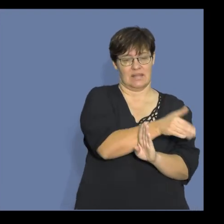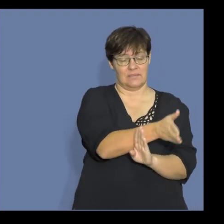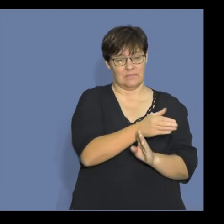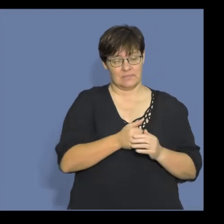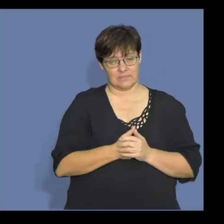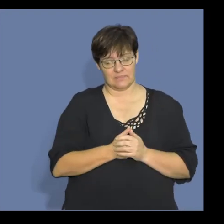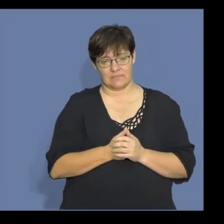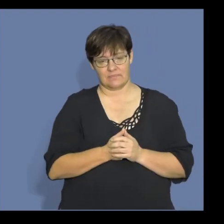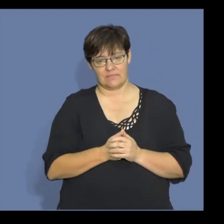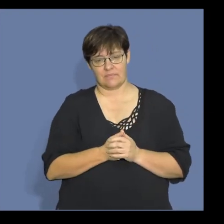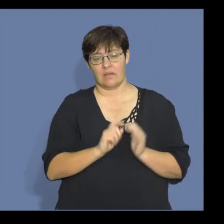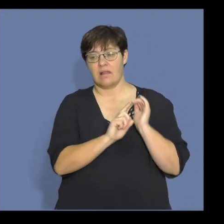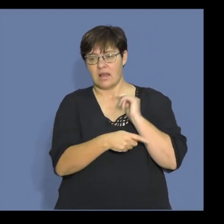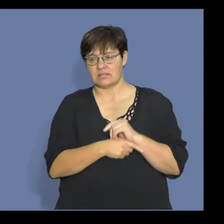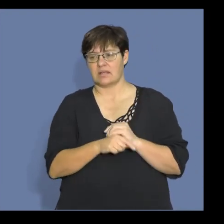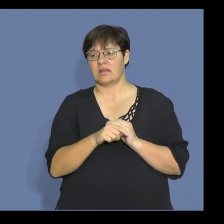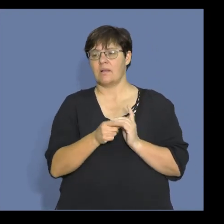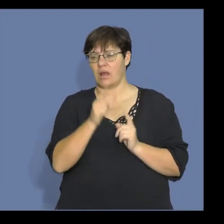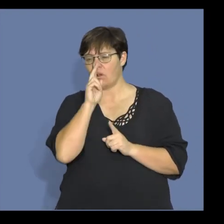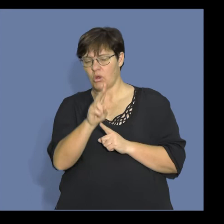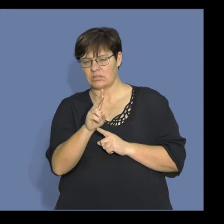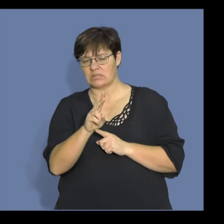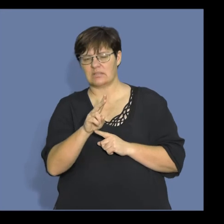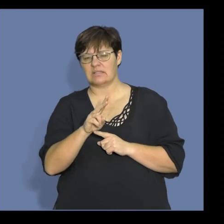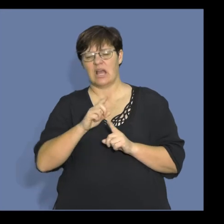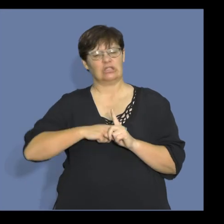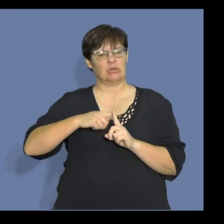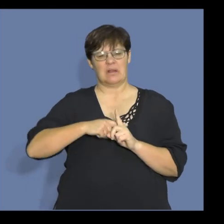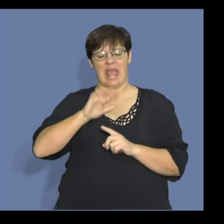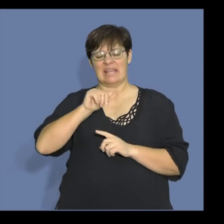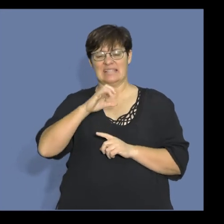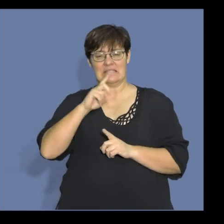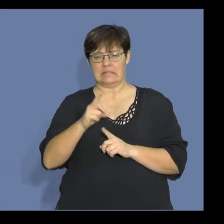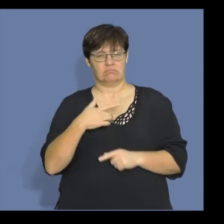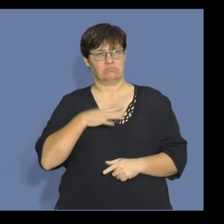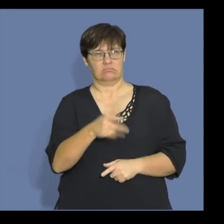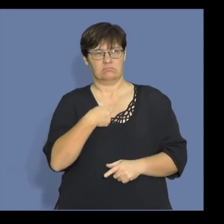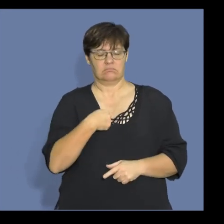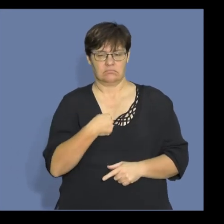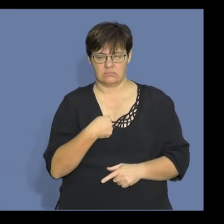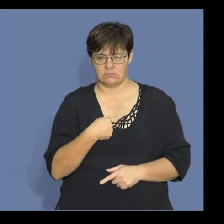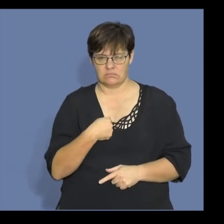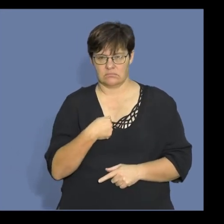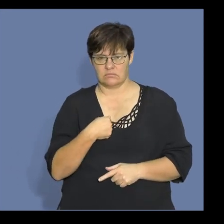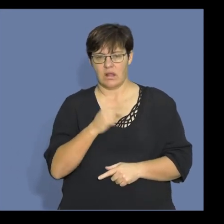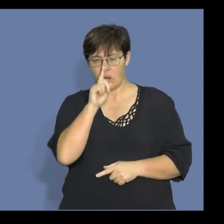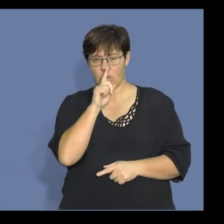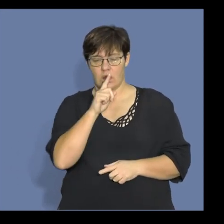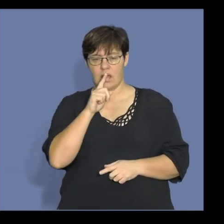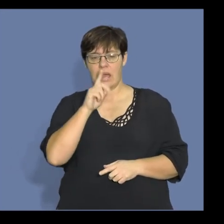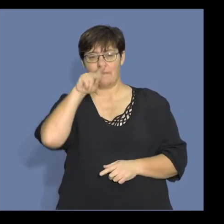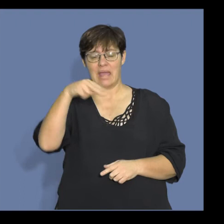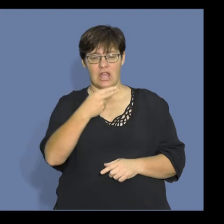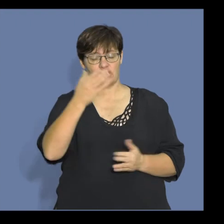4. And finally, appears to be the least tolerant of acidic conditions. Now guys, when we look at the